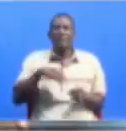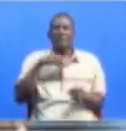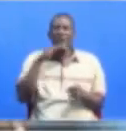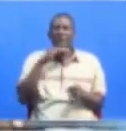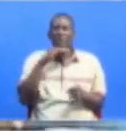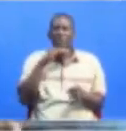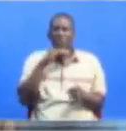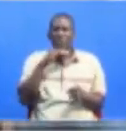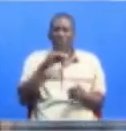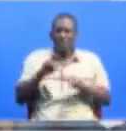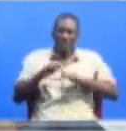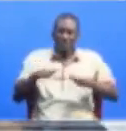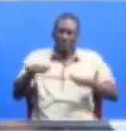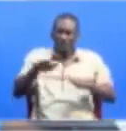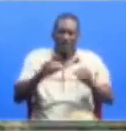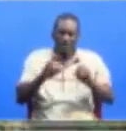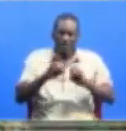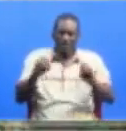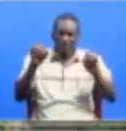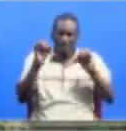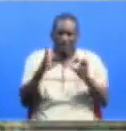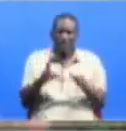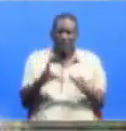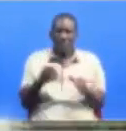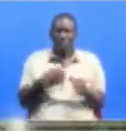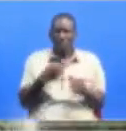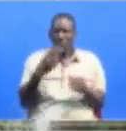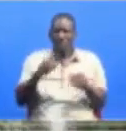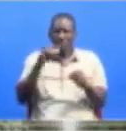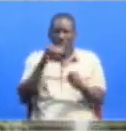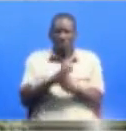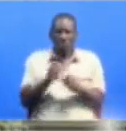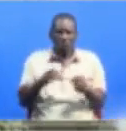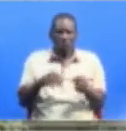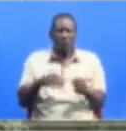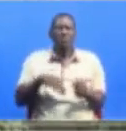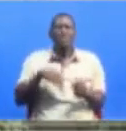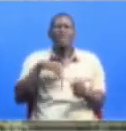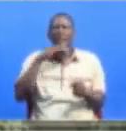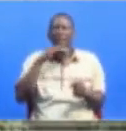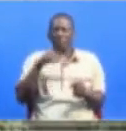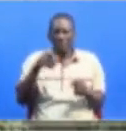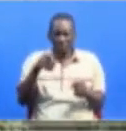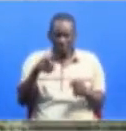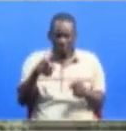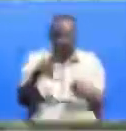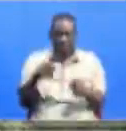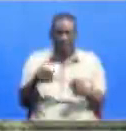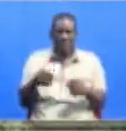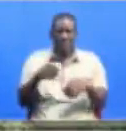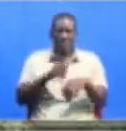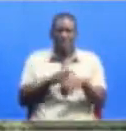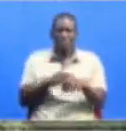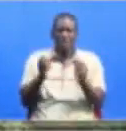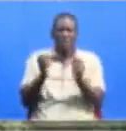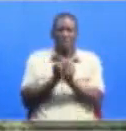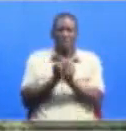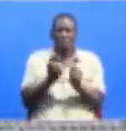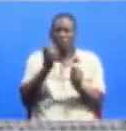makes the place unclean. We have seen a lot of bad things in this season, ending